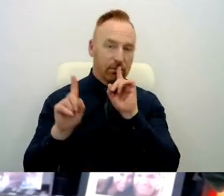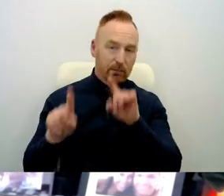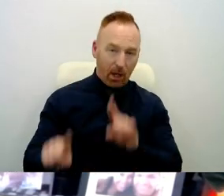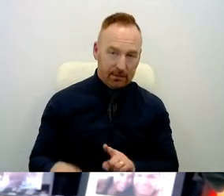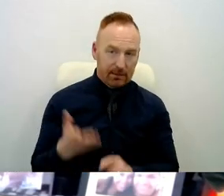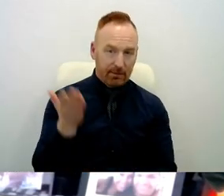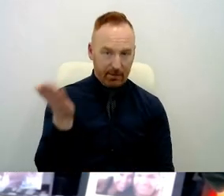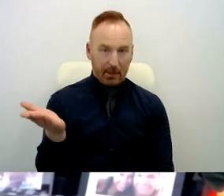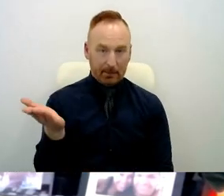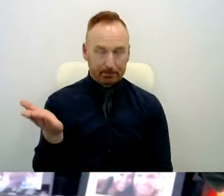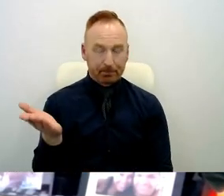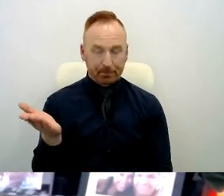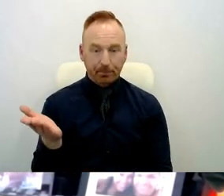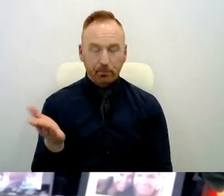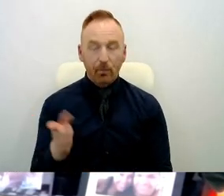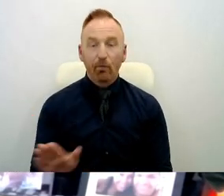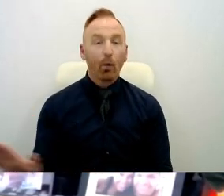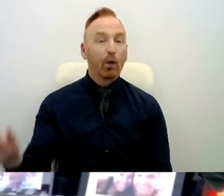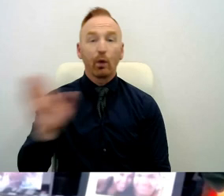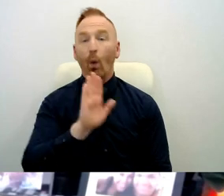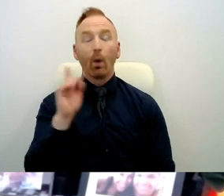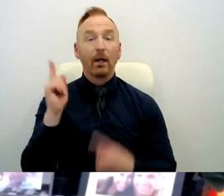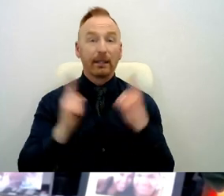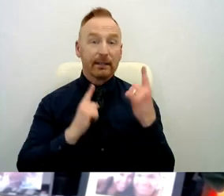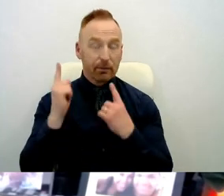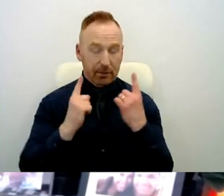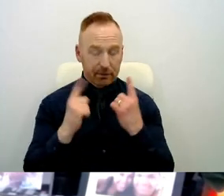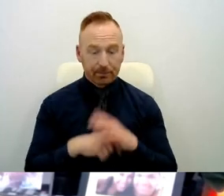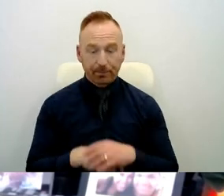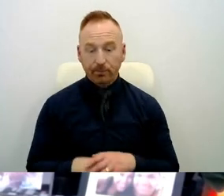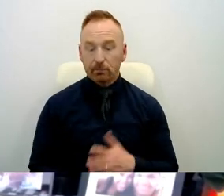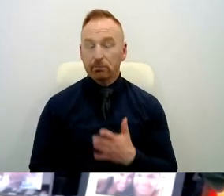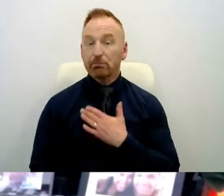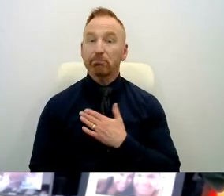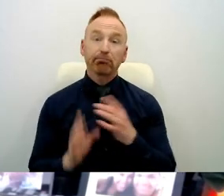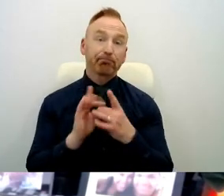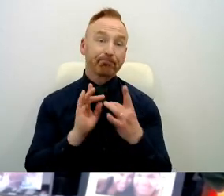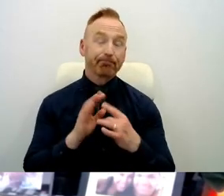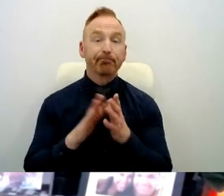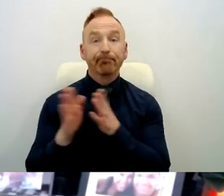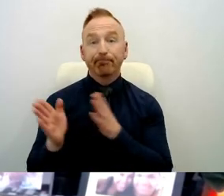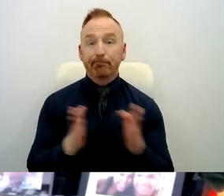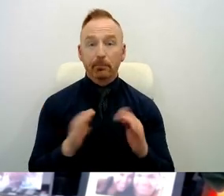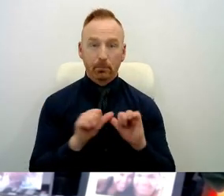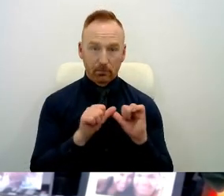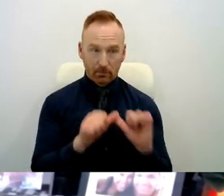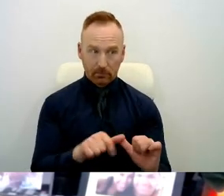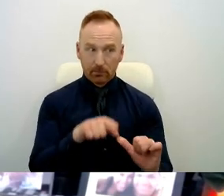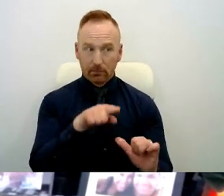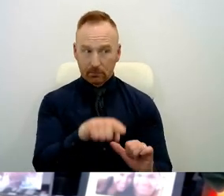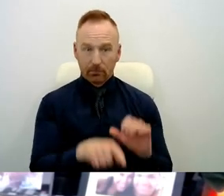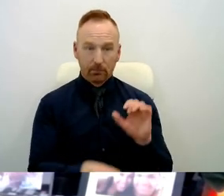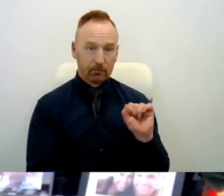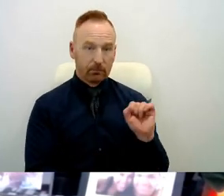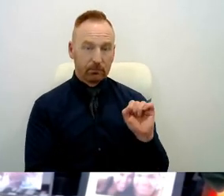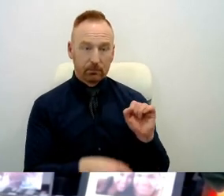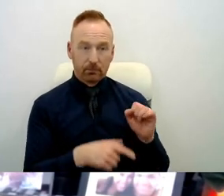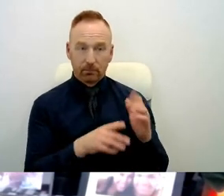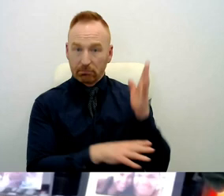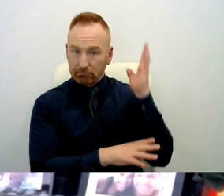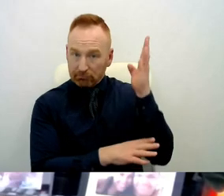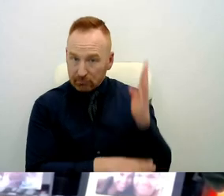for everyone's consideration. And I'm also happy to say that we're also planning to continue this